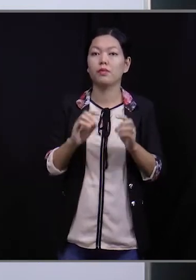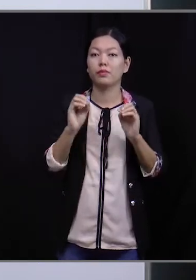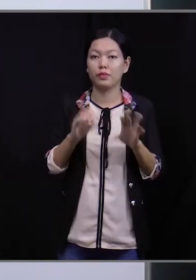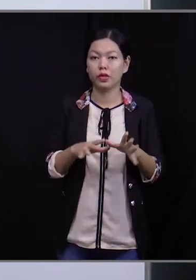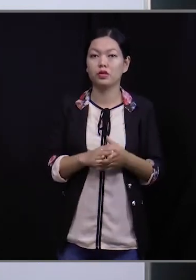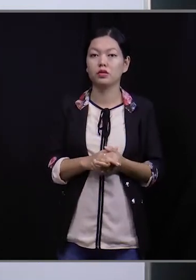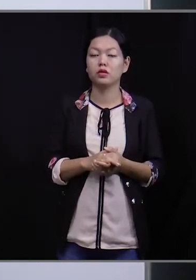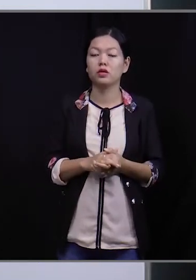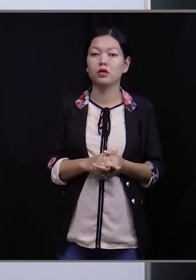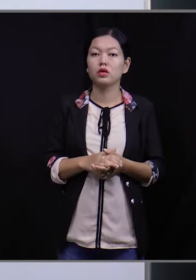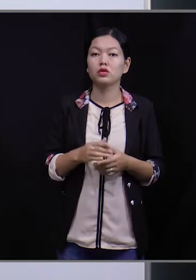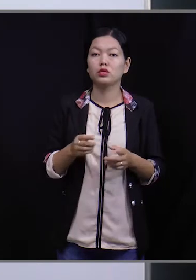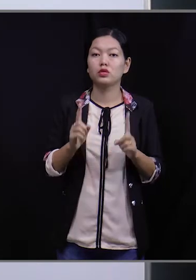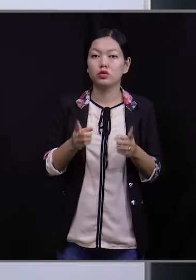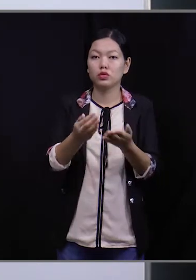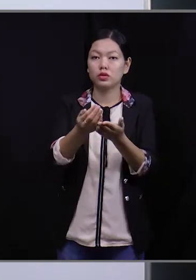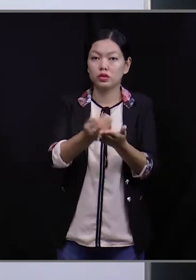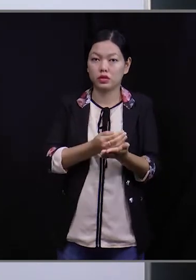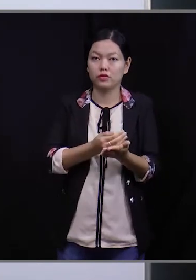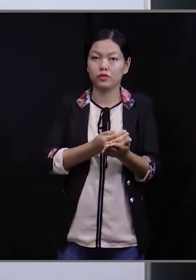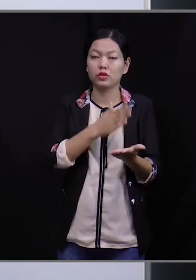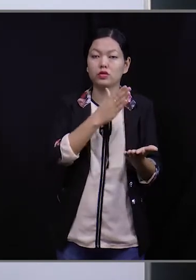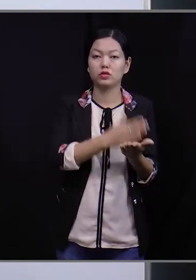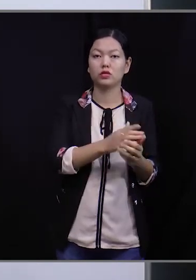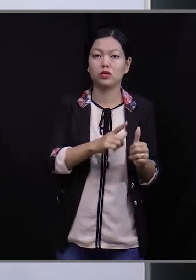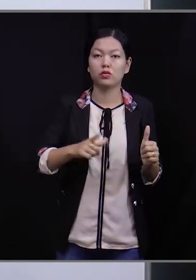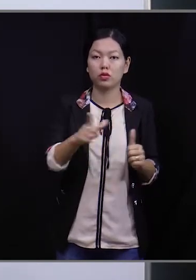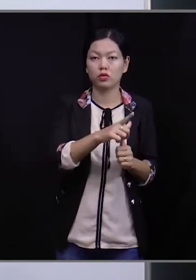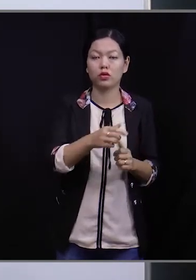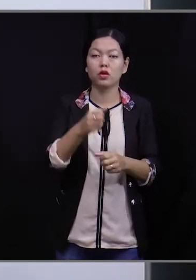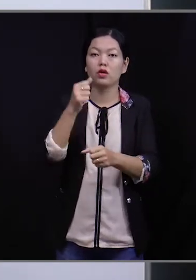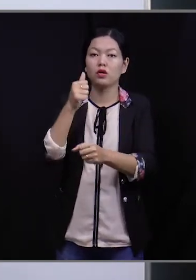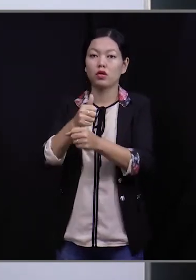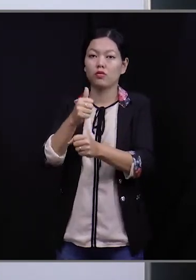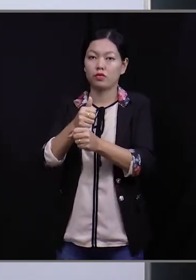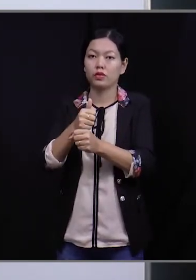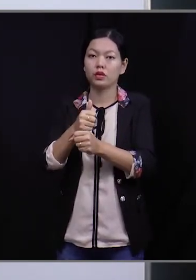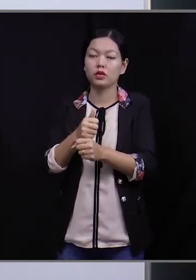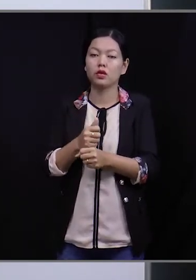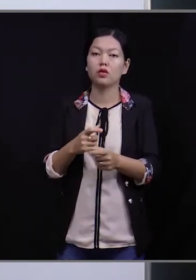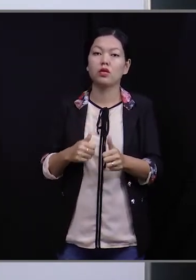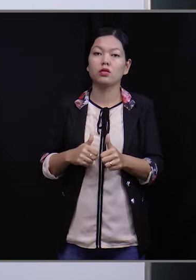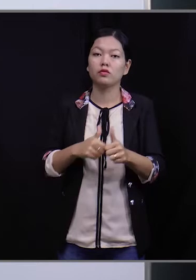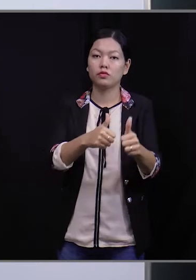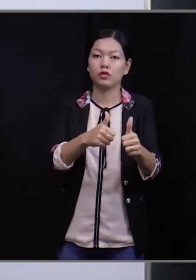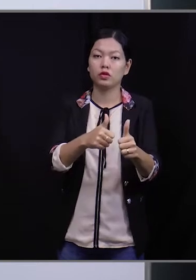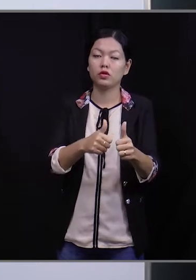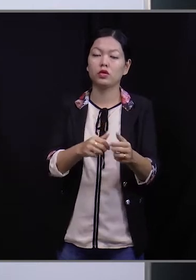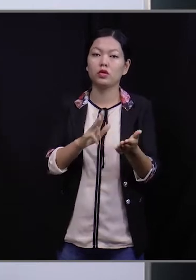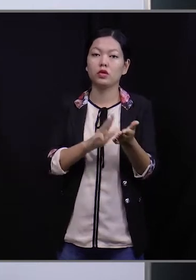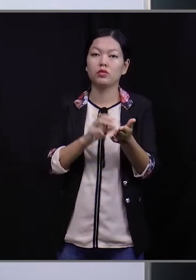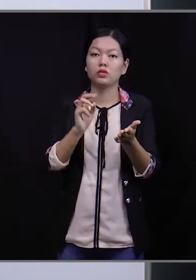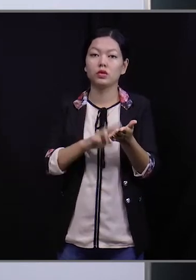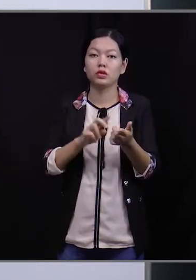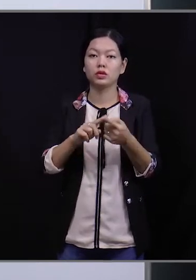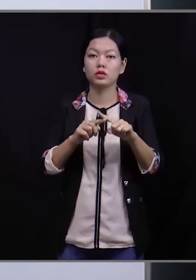government will resort to, or the central bank will resort to, expansionary monetary policy. All right, and they